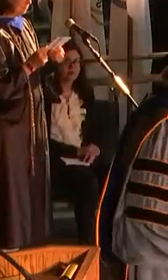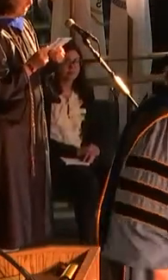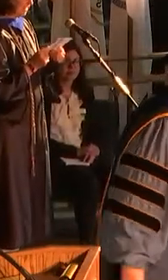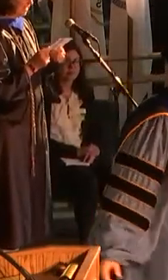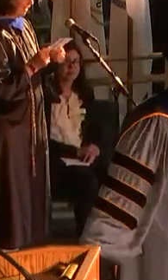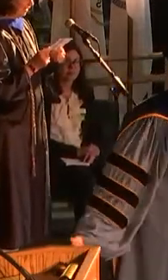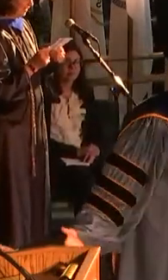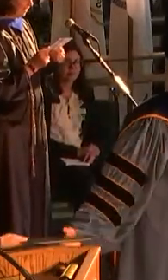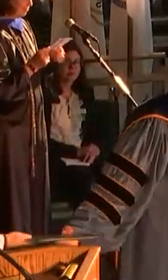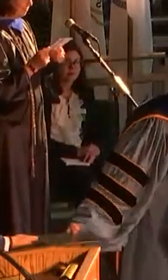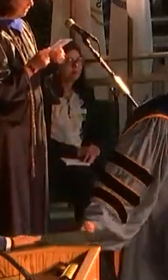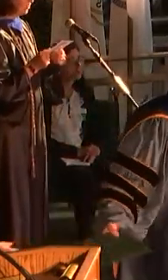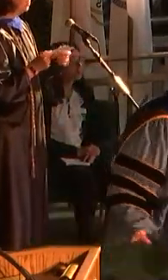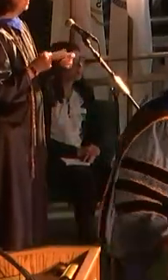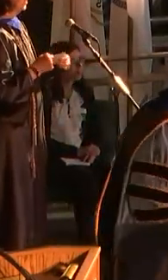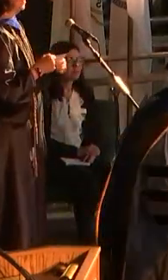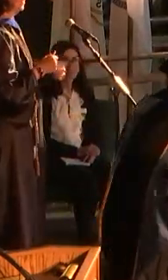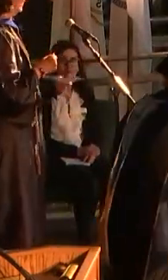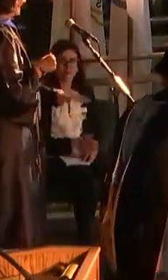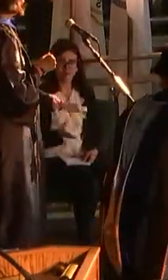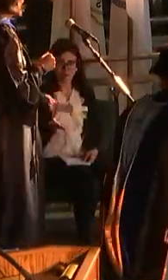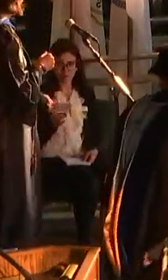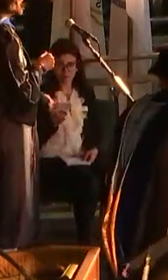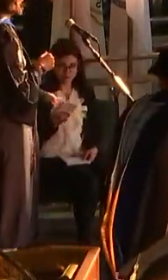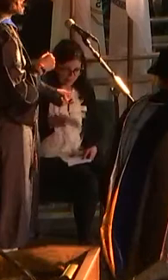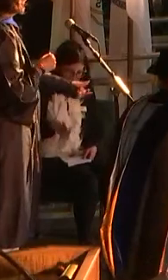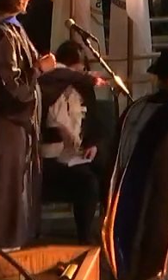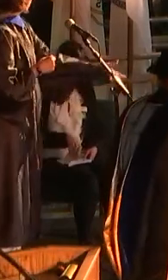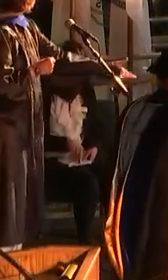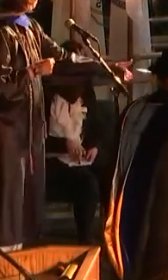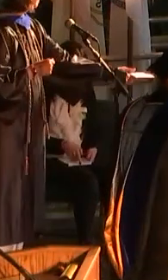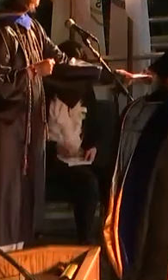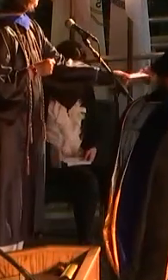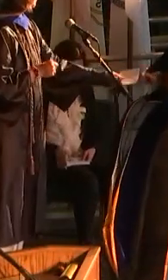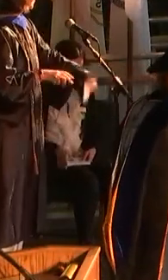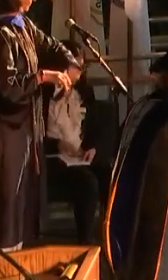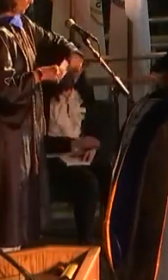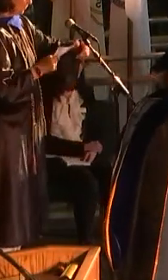Lindsay Ray Hollick, magna cum laude.